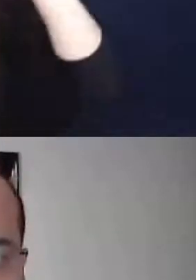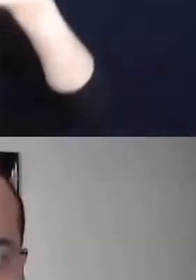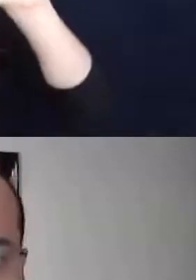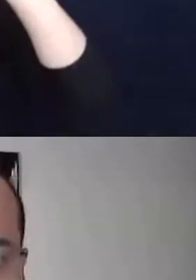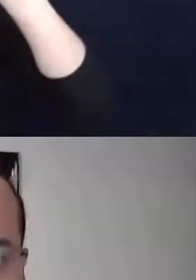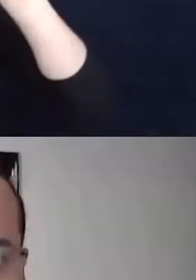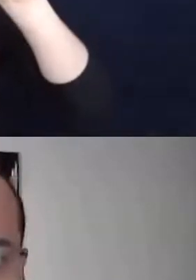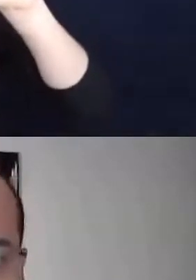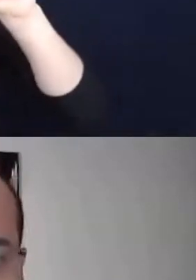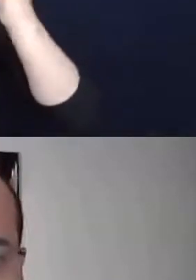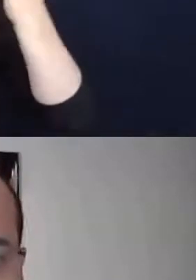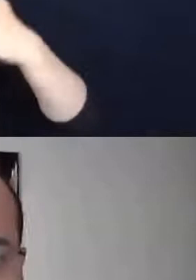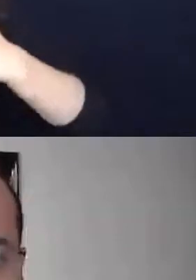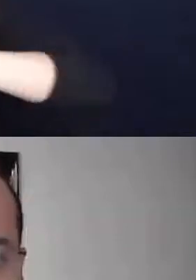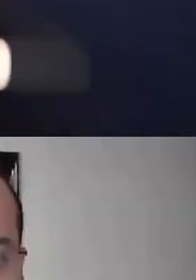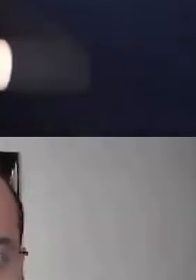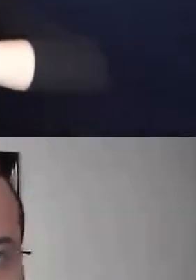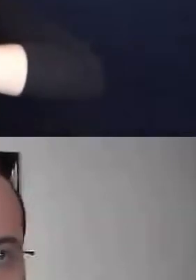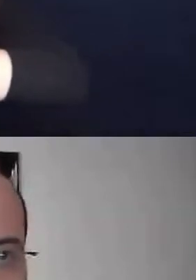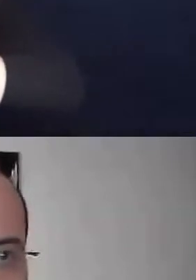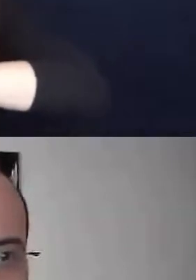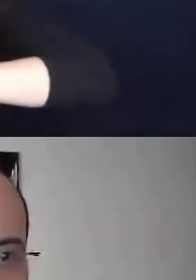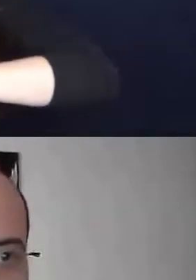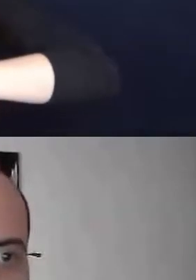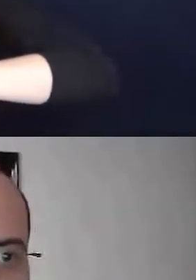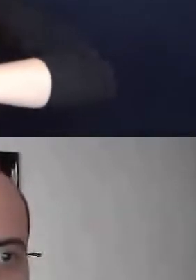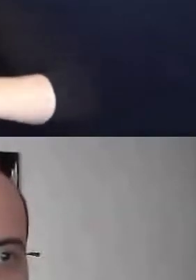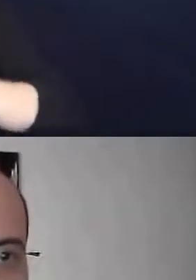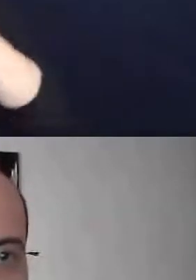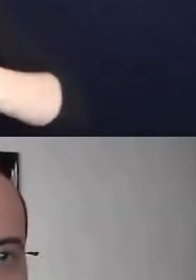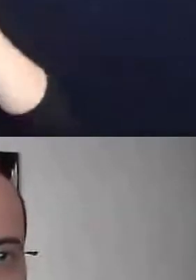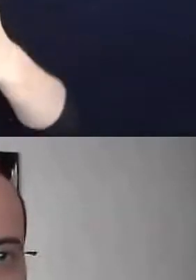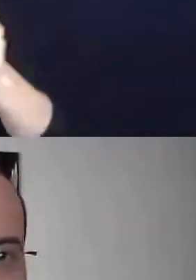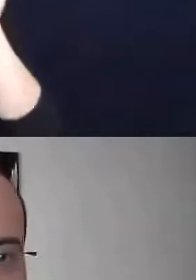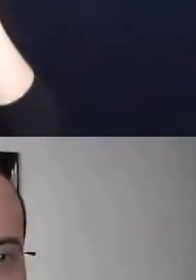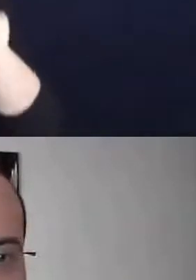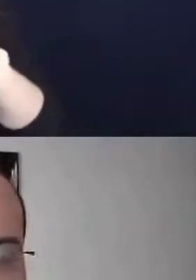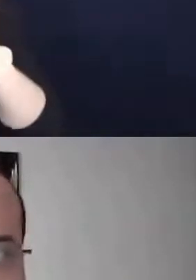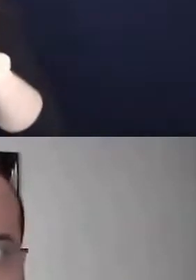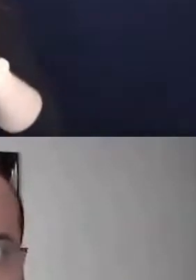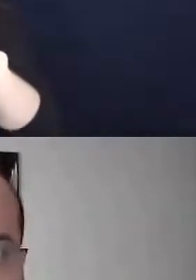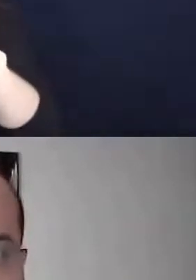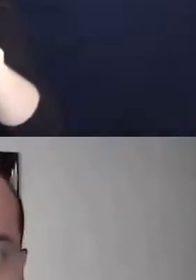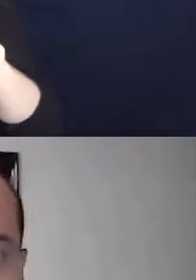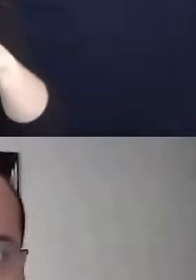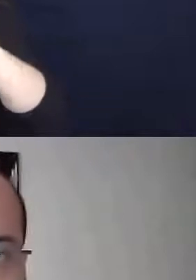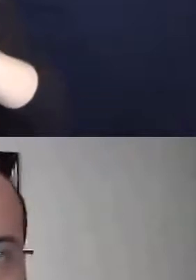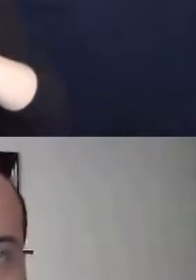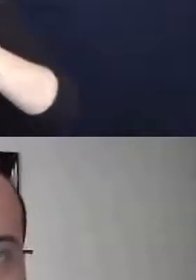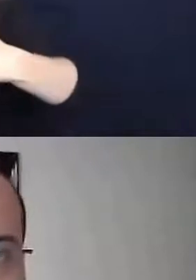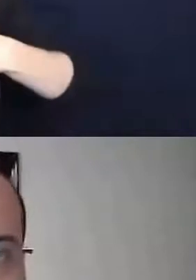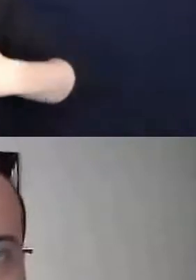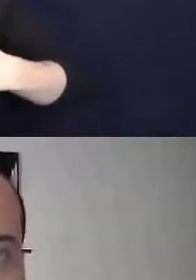a prototype for doing lab testing of the ability to interpret haptic signals to